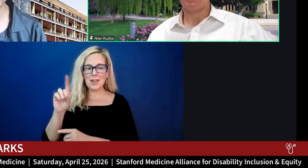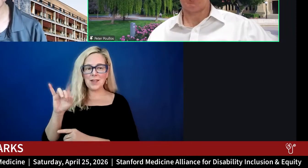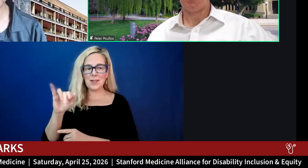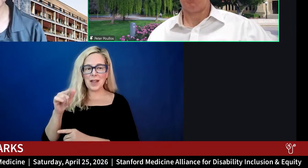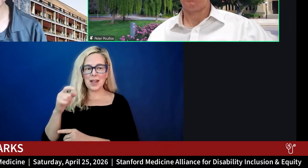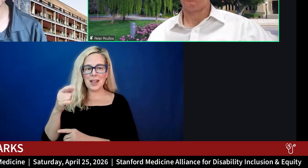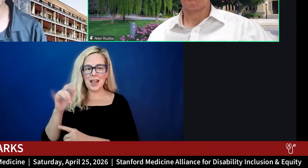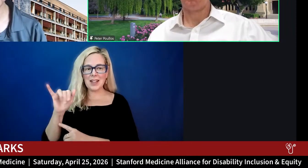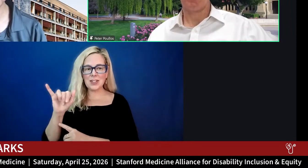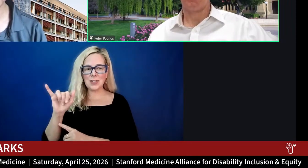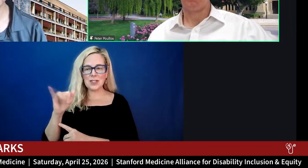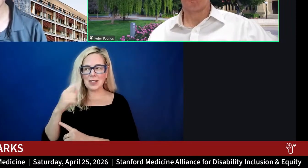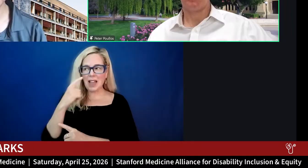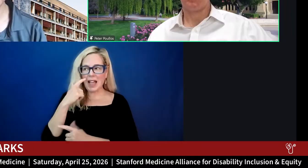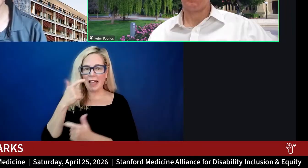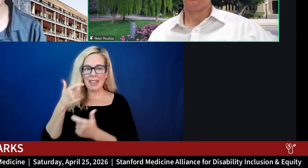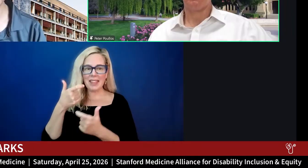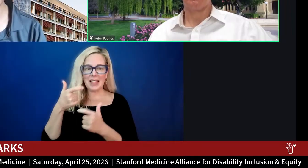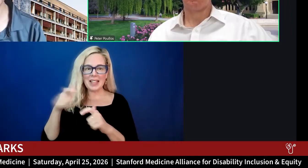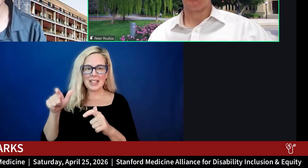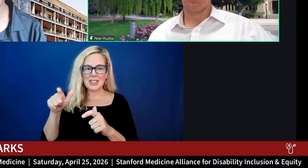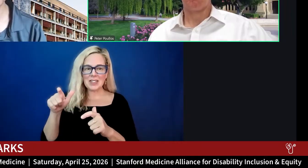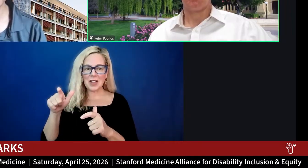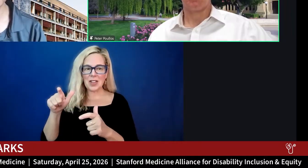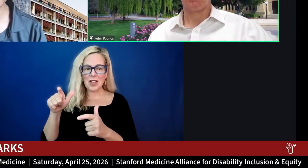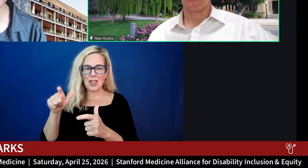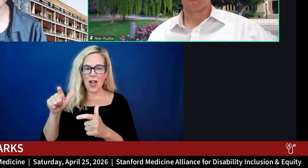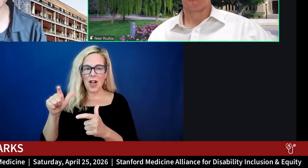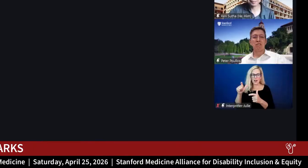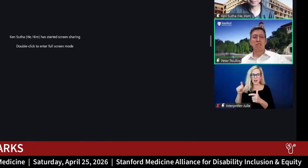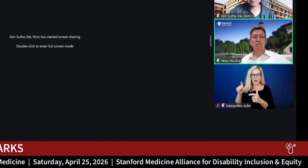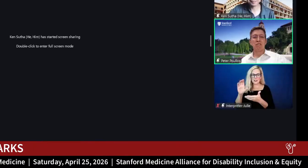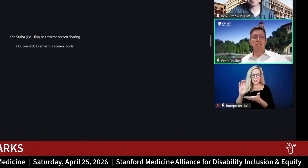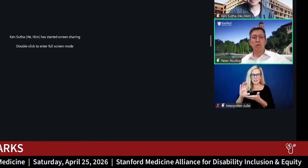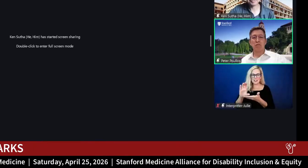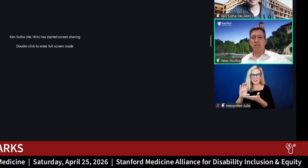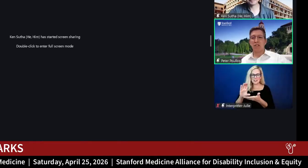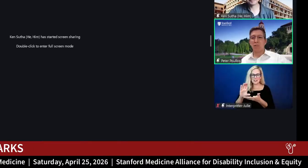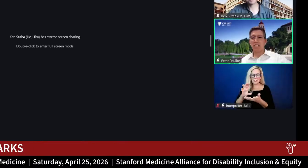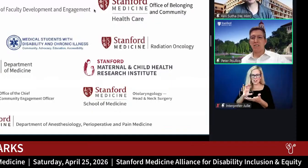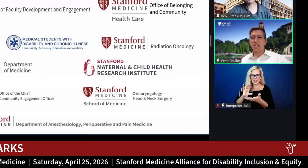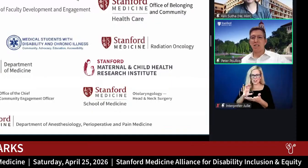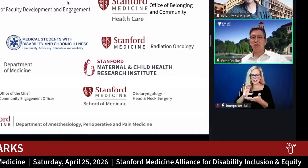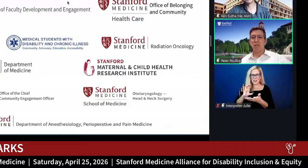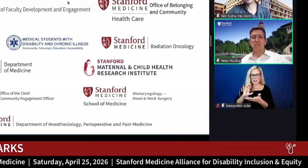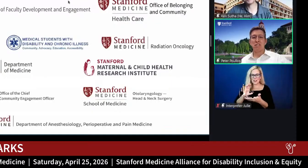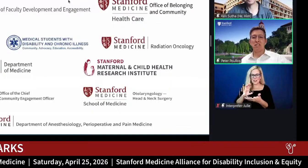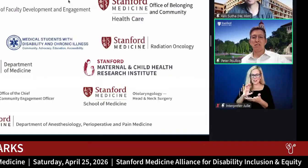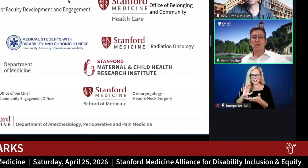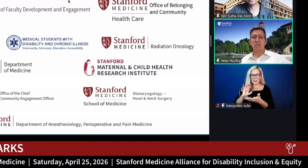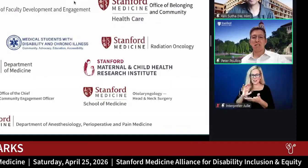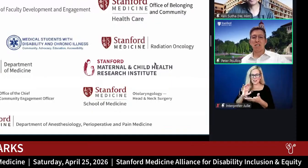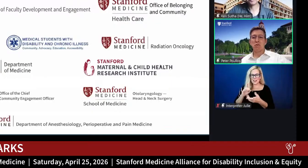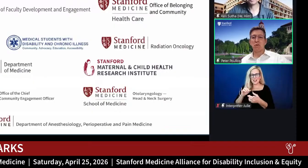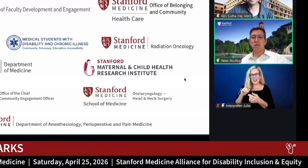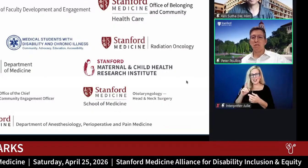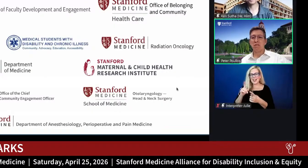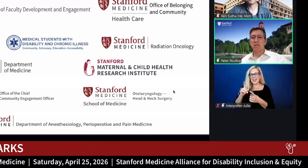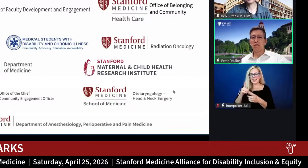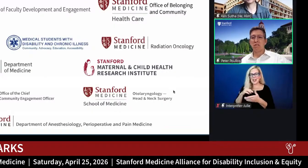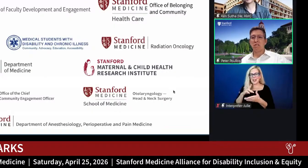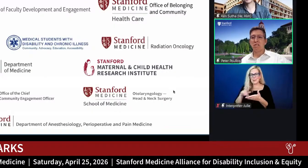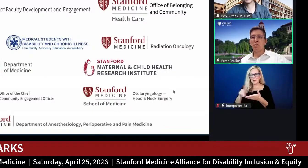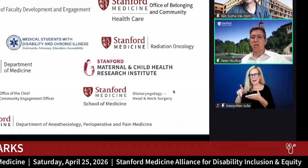is I think our largest funder because they pay for 30% of my time off the clinical